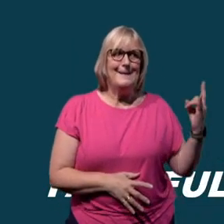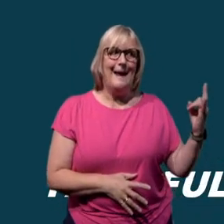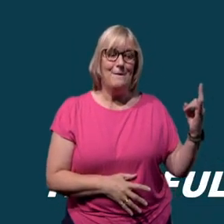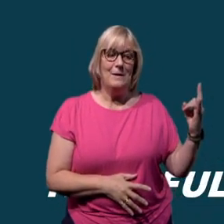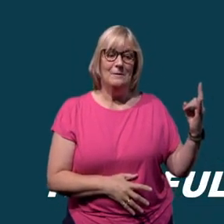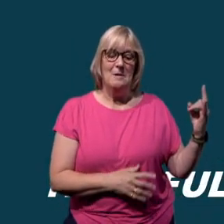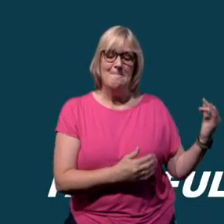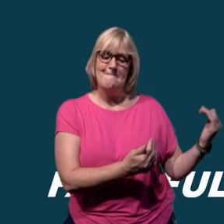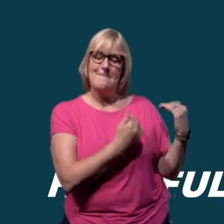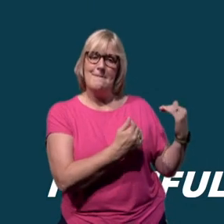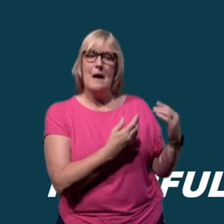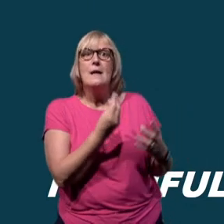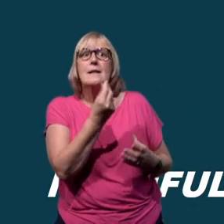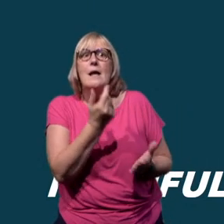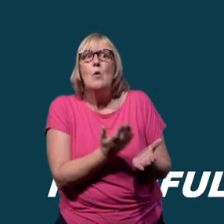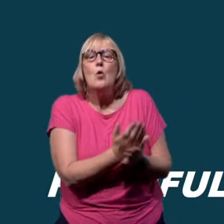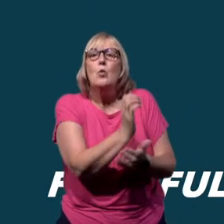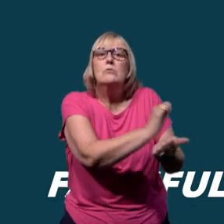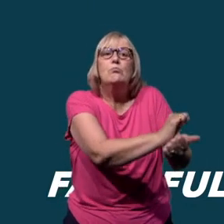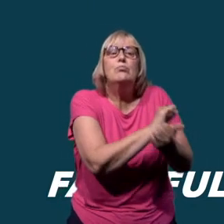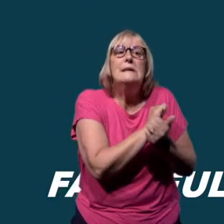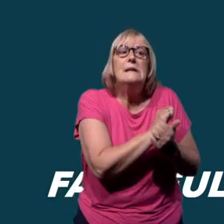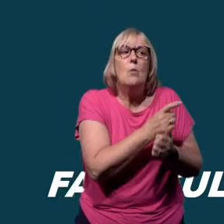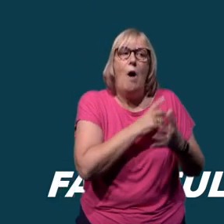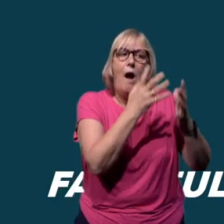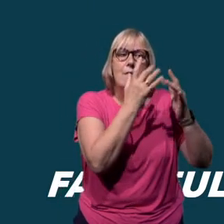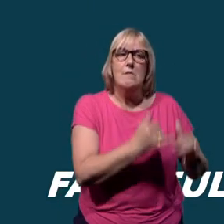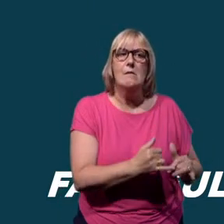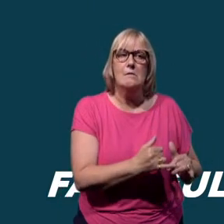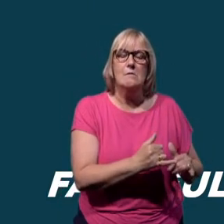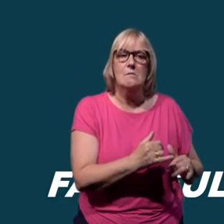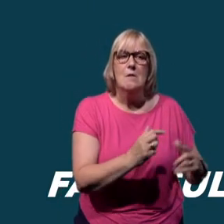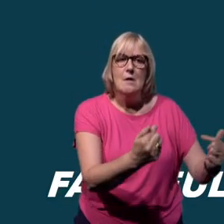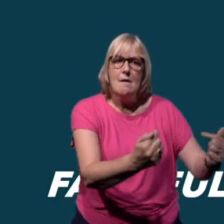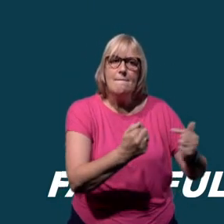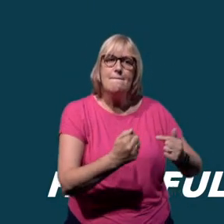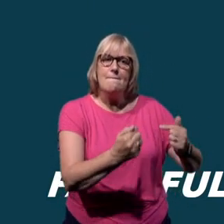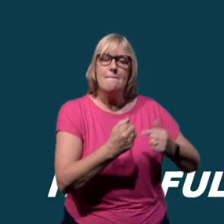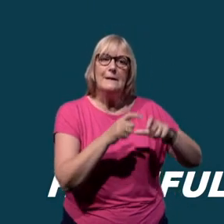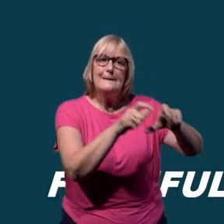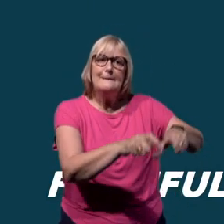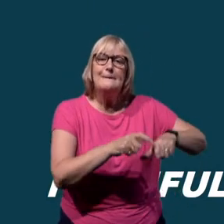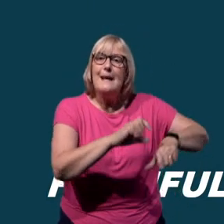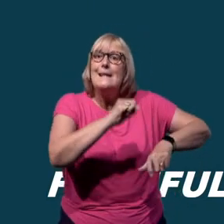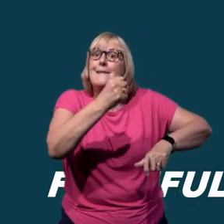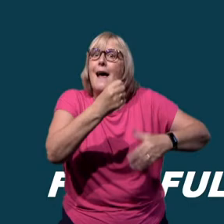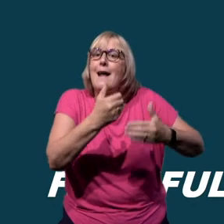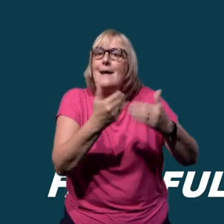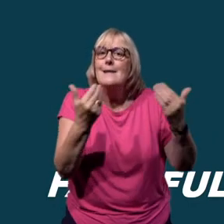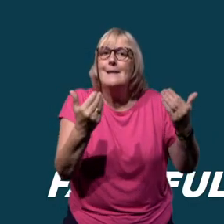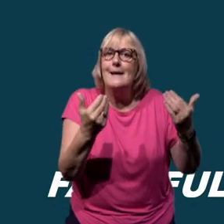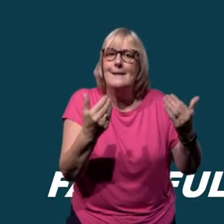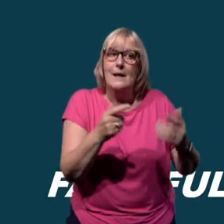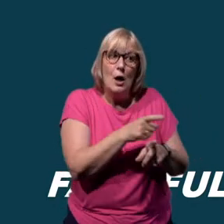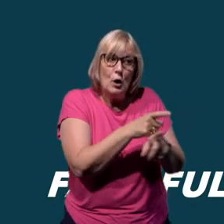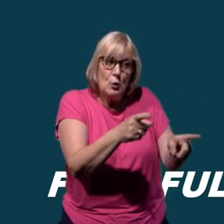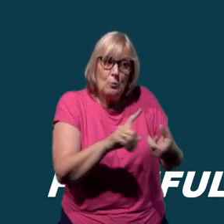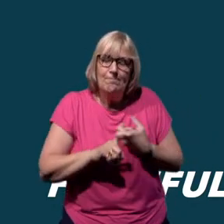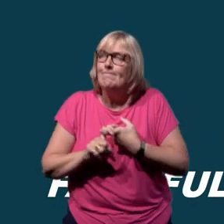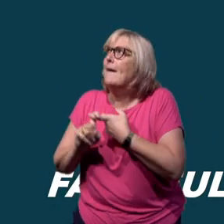in prison to test you, and you will suffer persecution for 10 days. Be